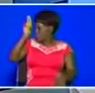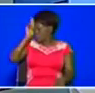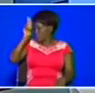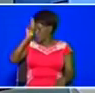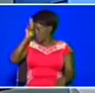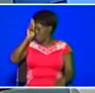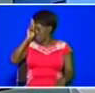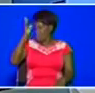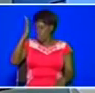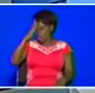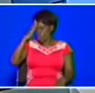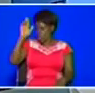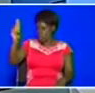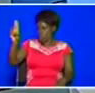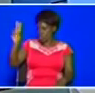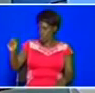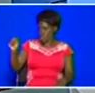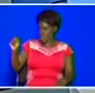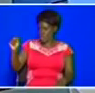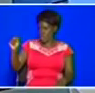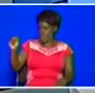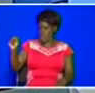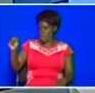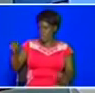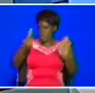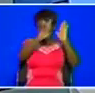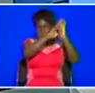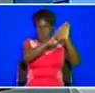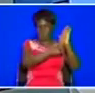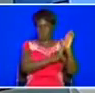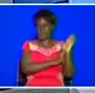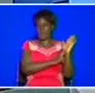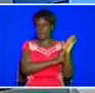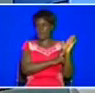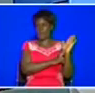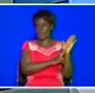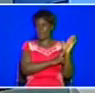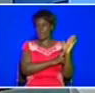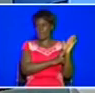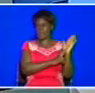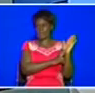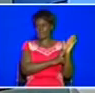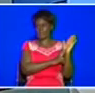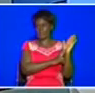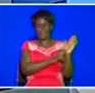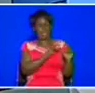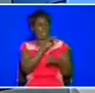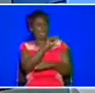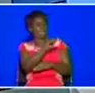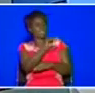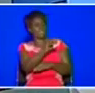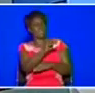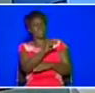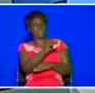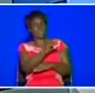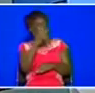the people who are familiar with UN regulations and the codes of policing, we asked most of them